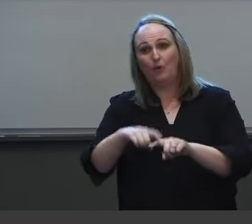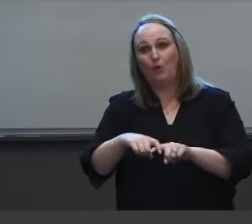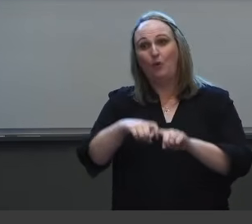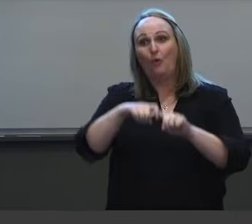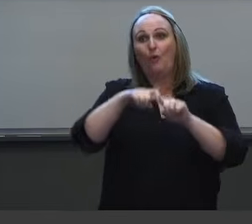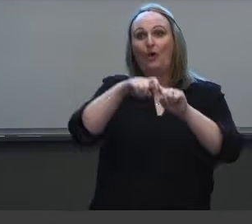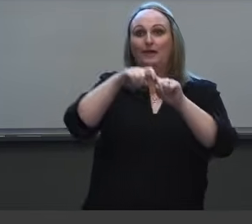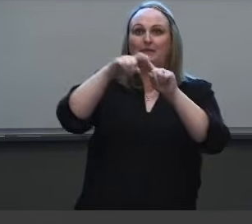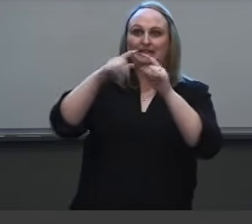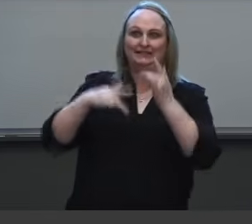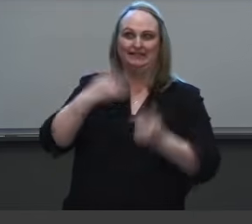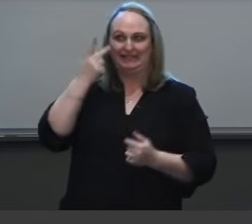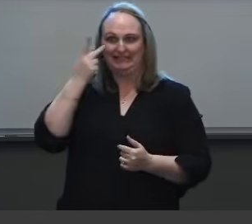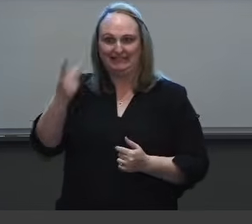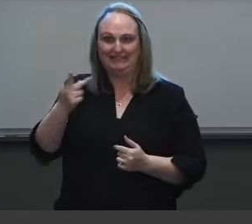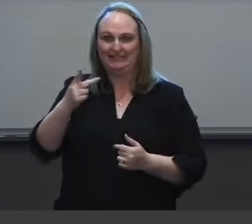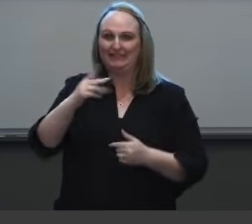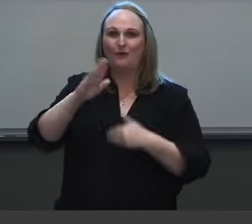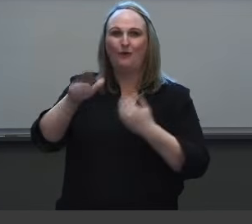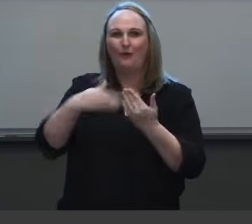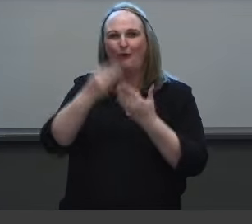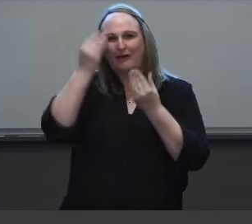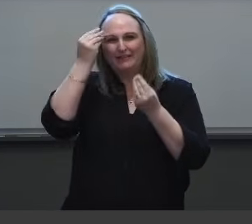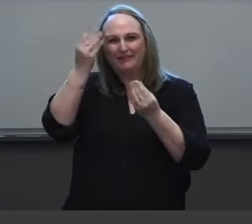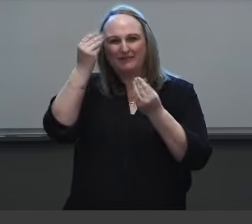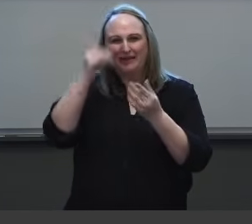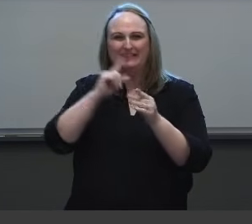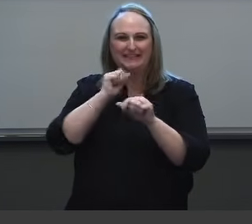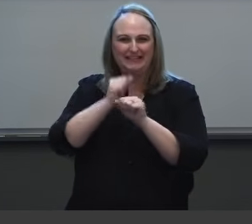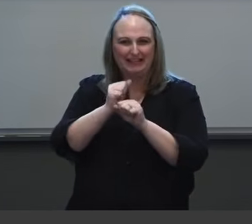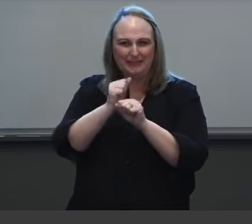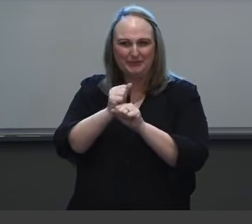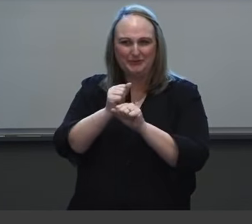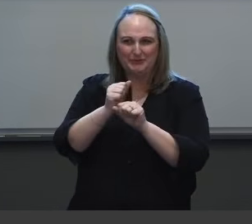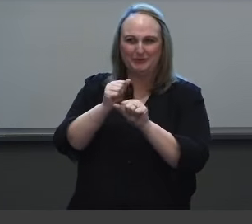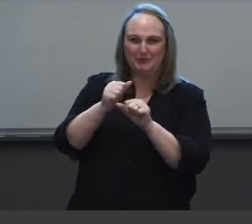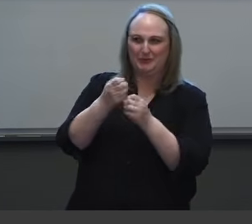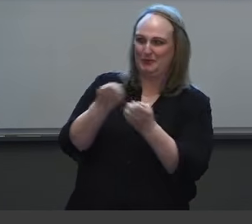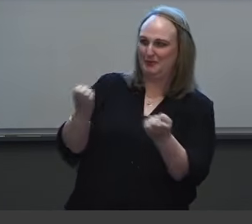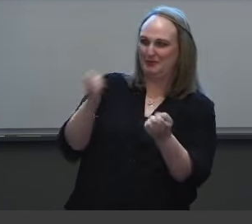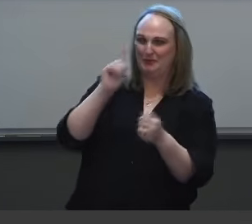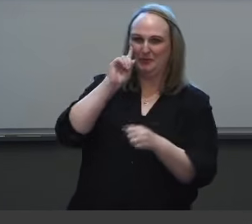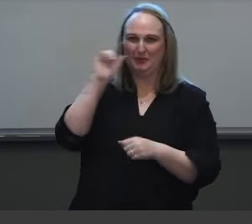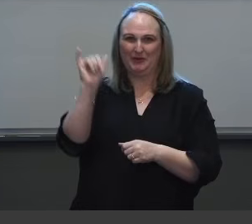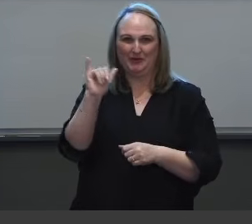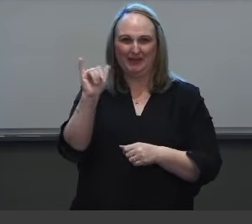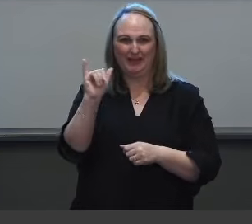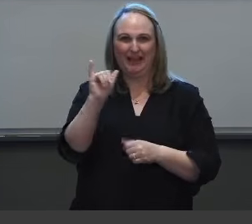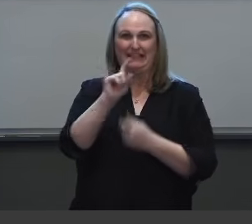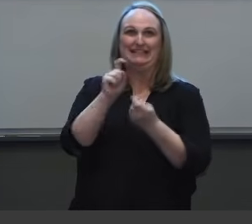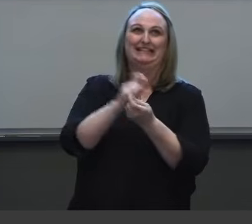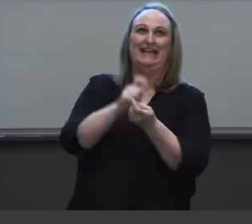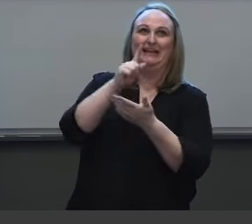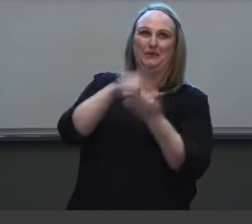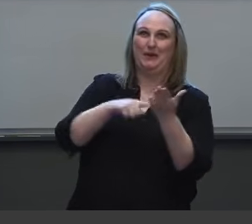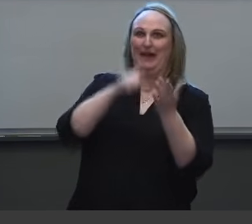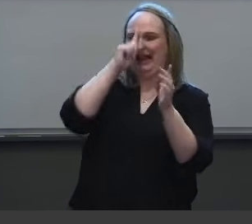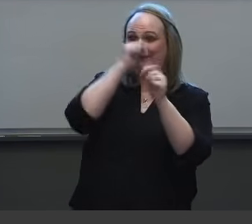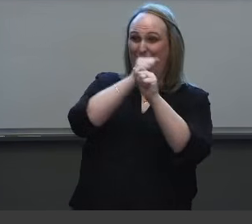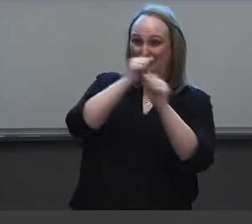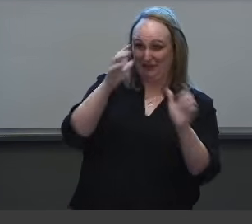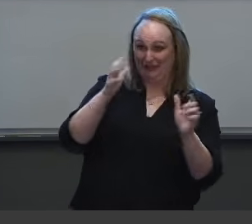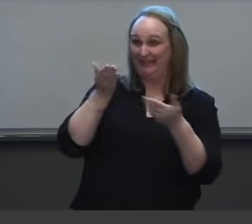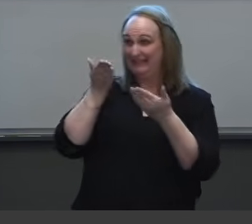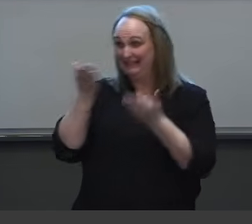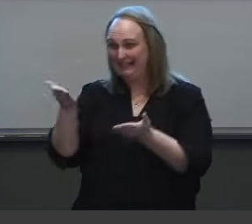you know, your slides of the actual product and what this will look like, because it's exactly what I envisioned, and to see it